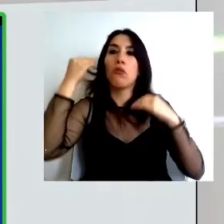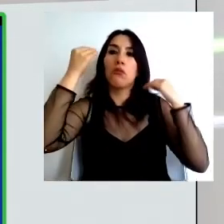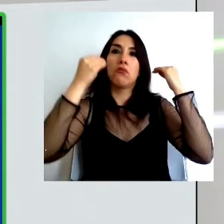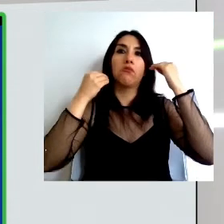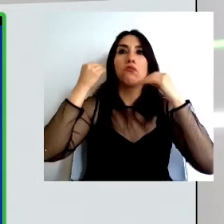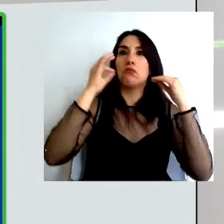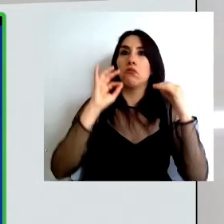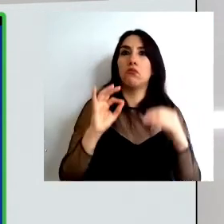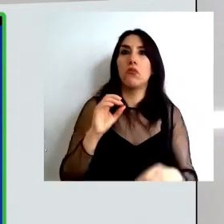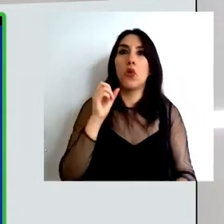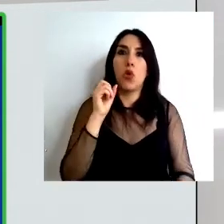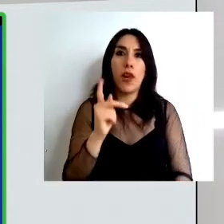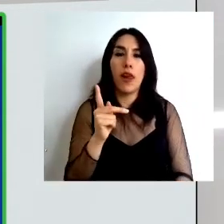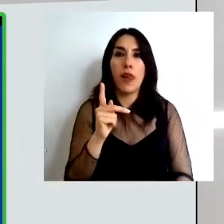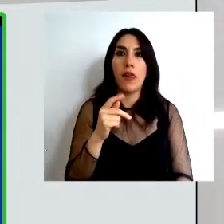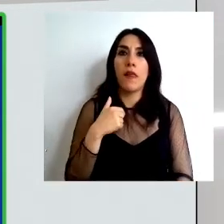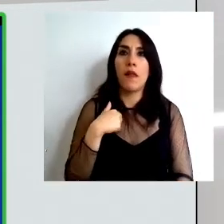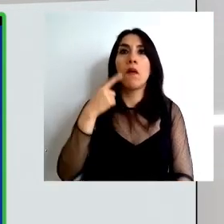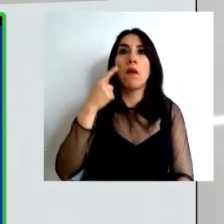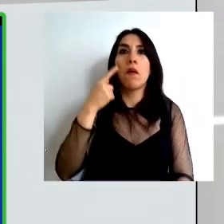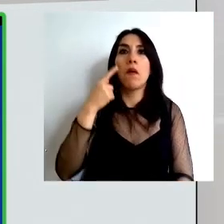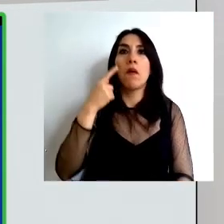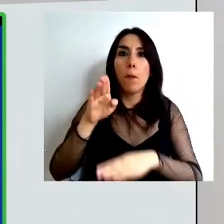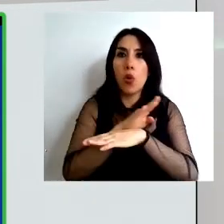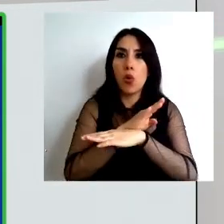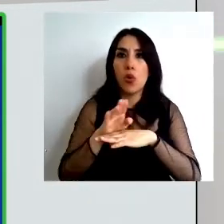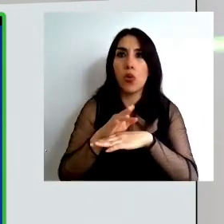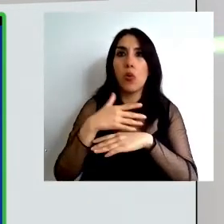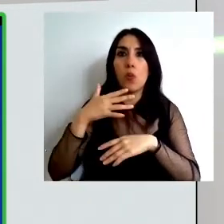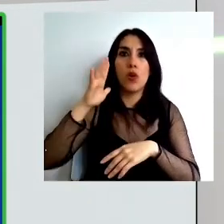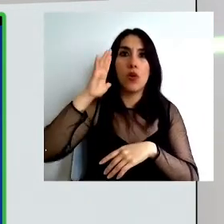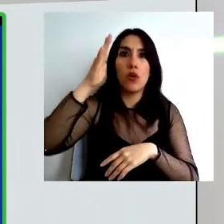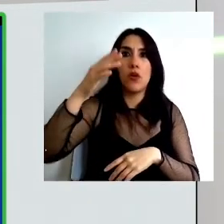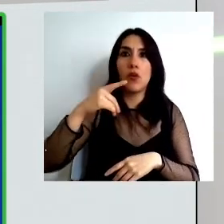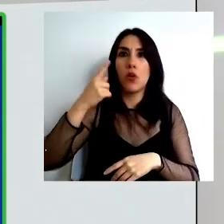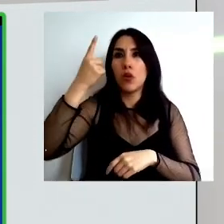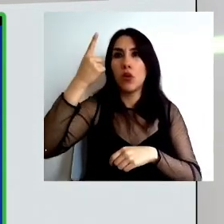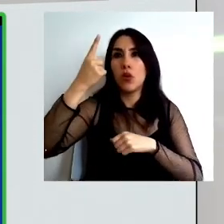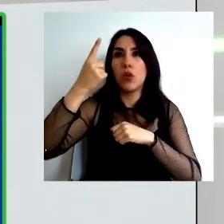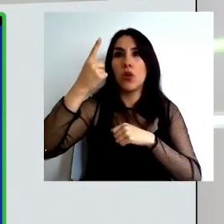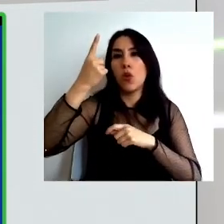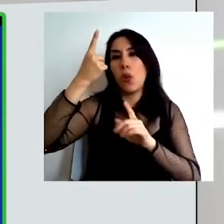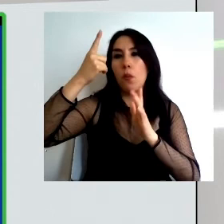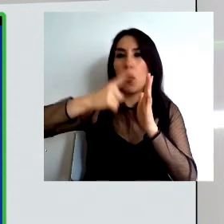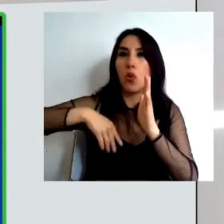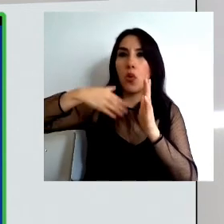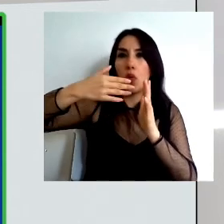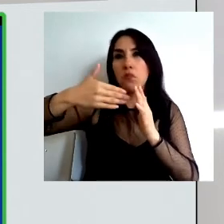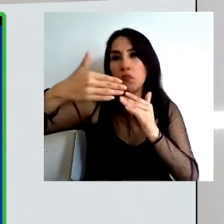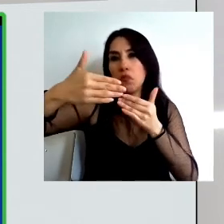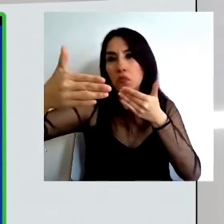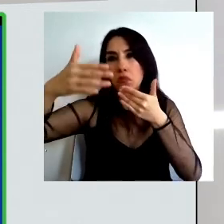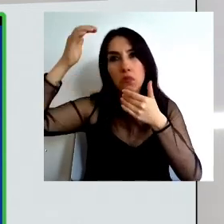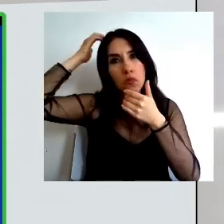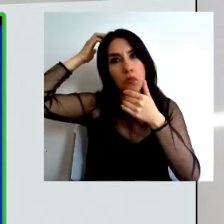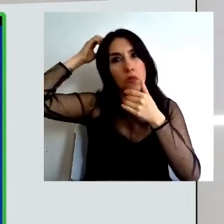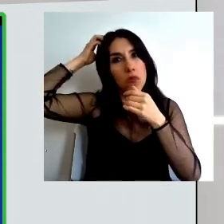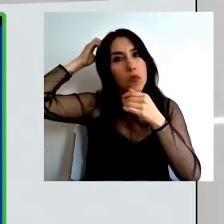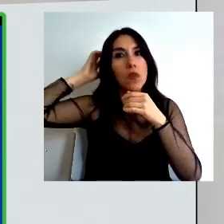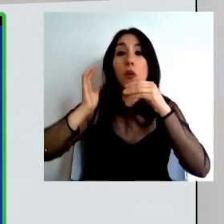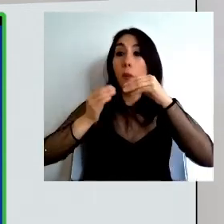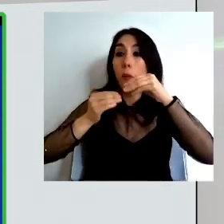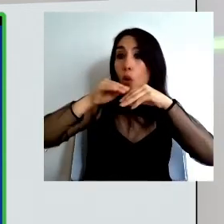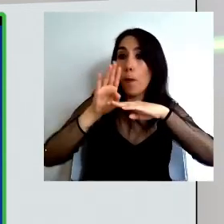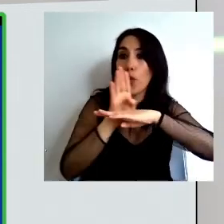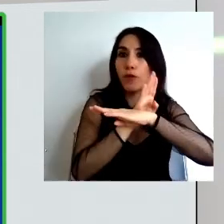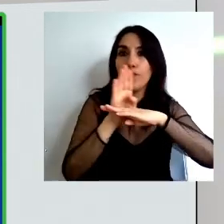we have more employees. So it's good for employees to have work, but this is not success